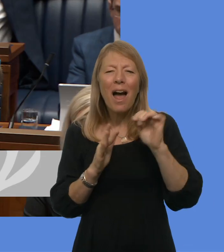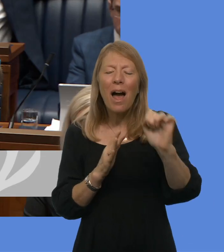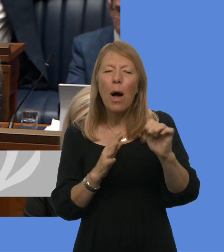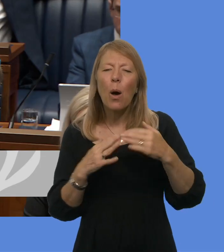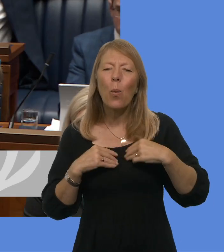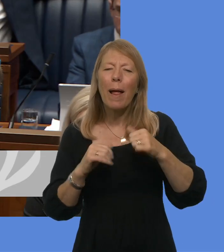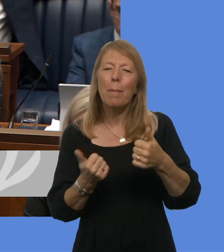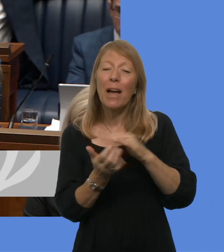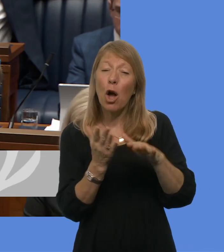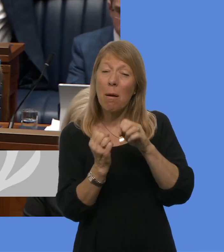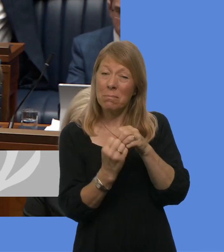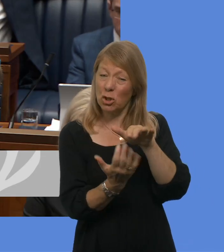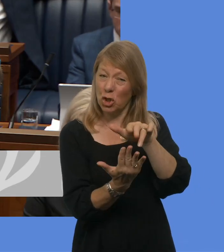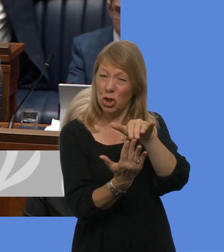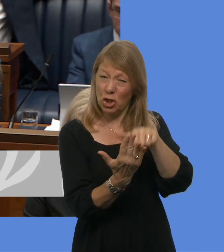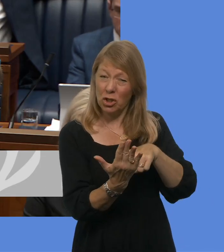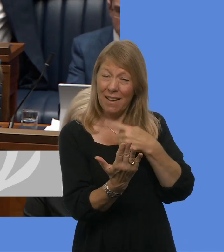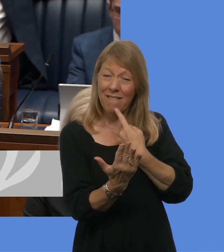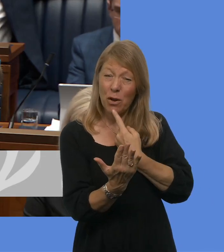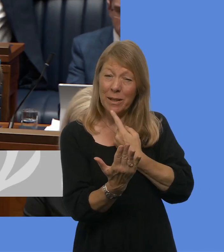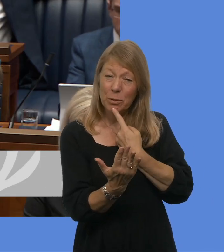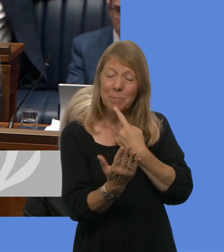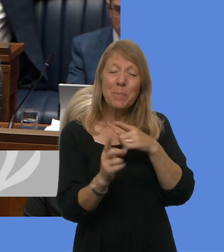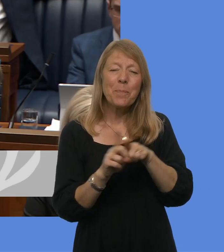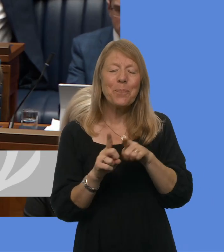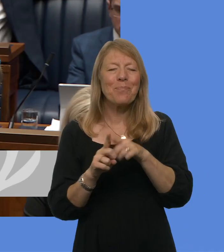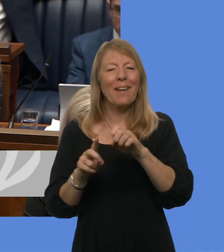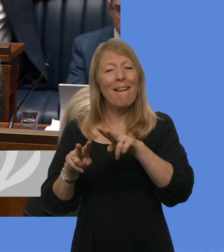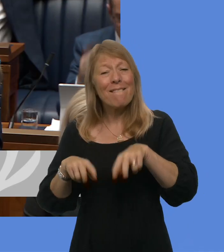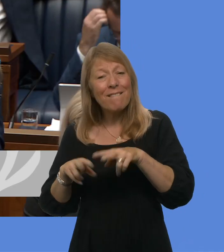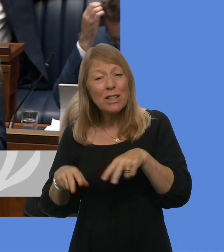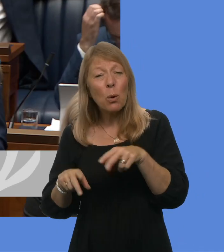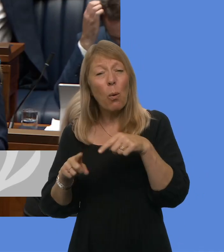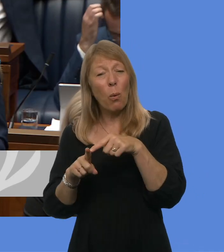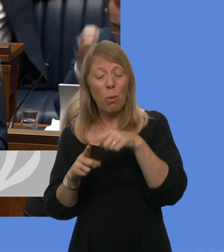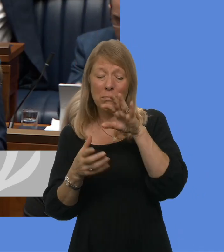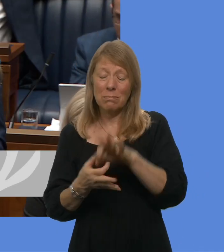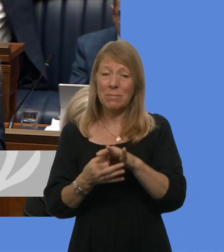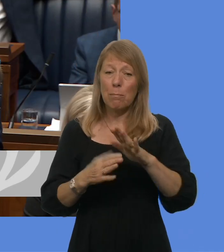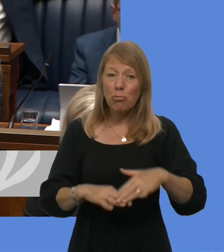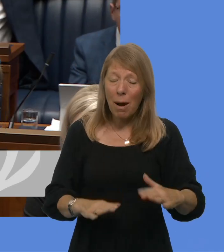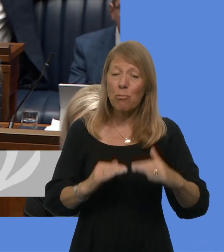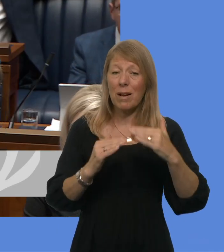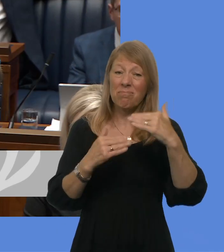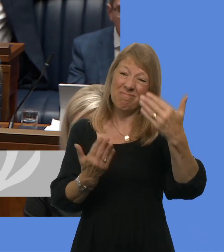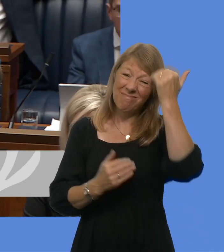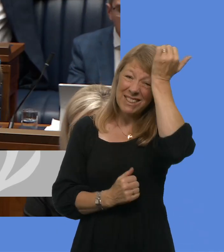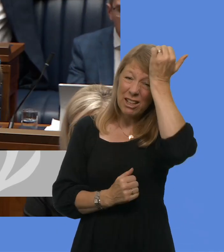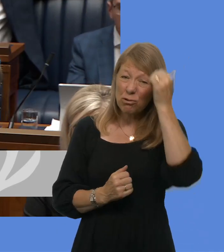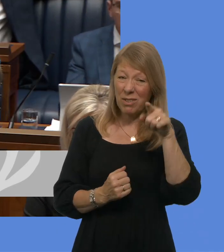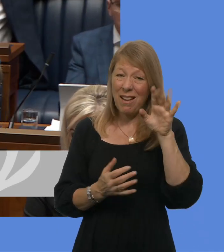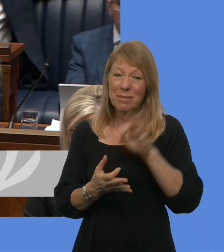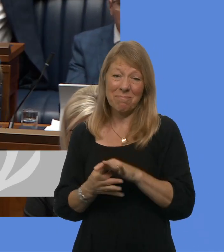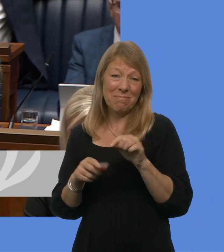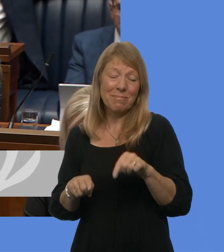for primary and post-primary on period dignity and menstrual well-being. Regarding endometriosis specifically, Unit